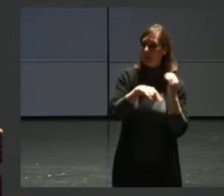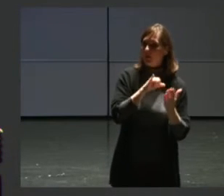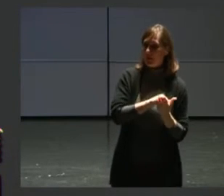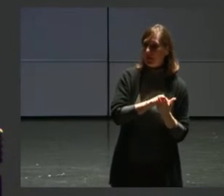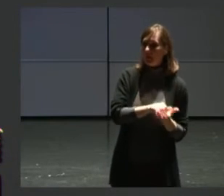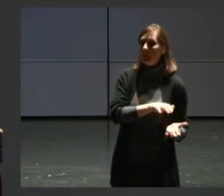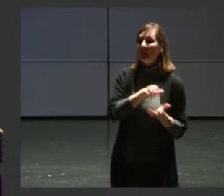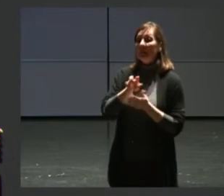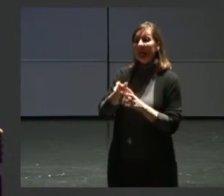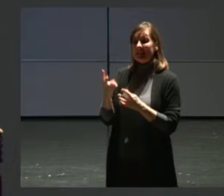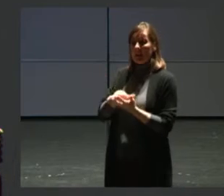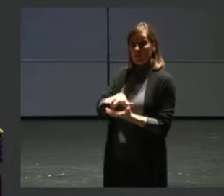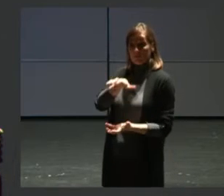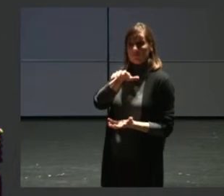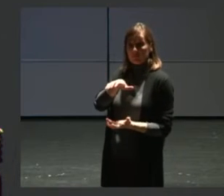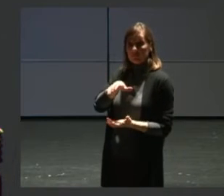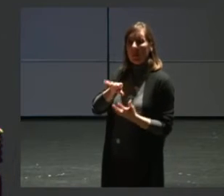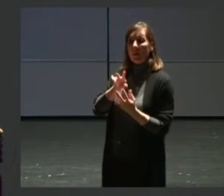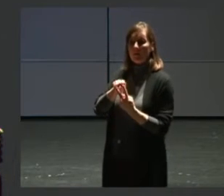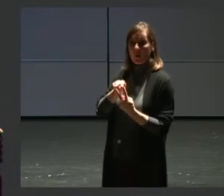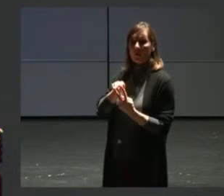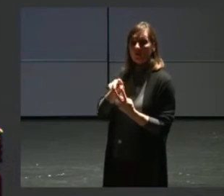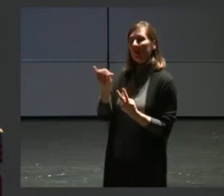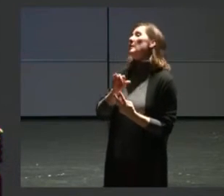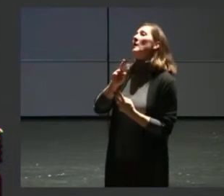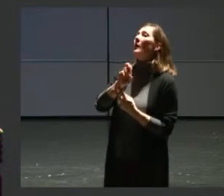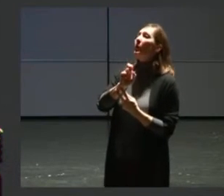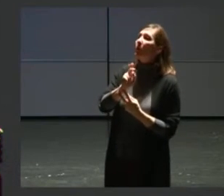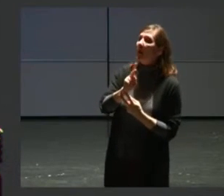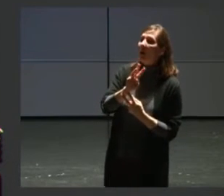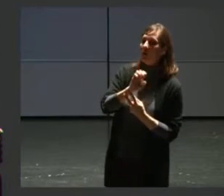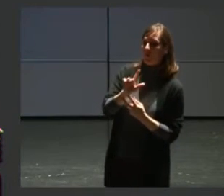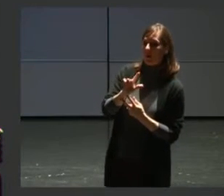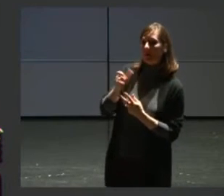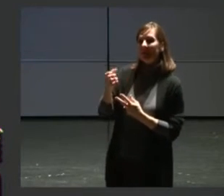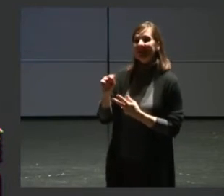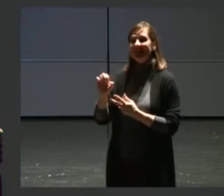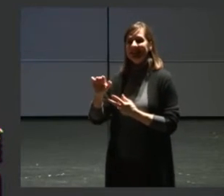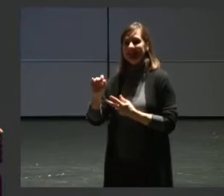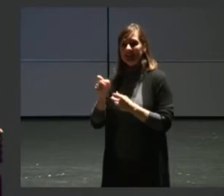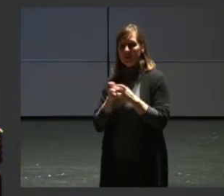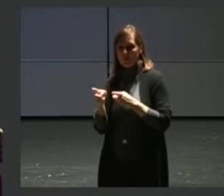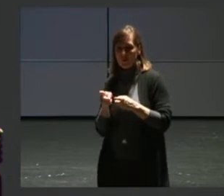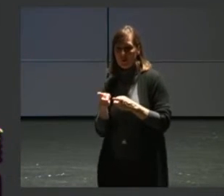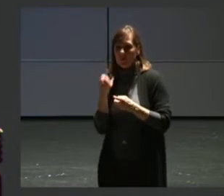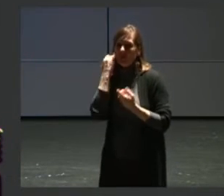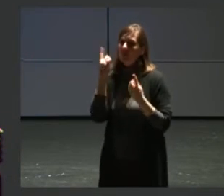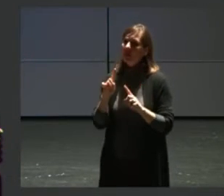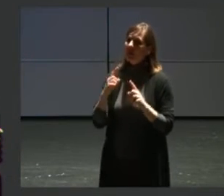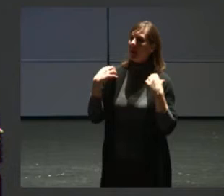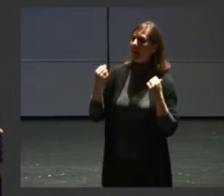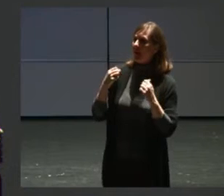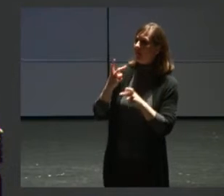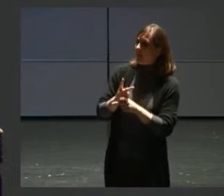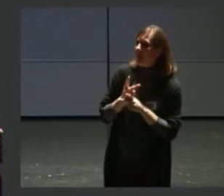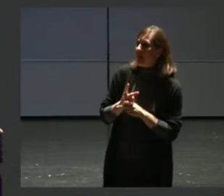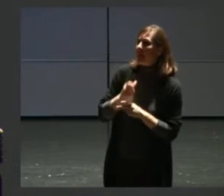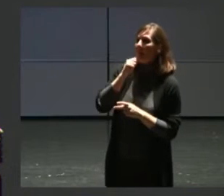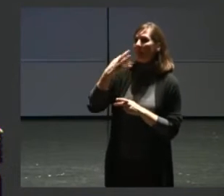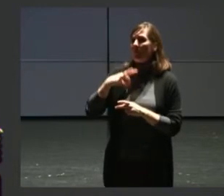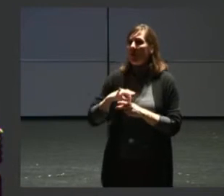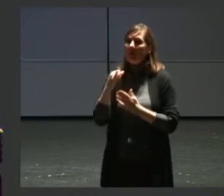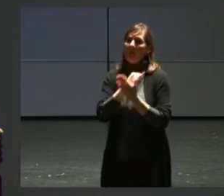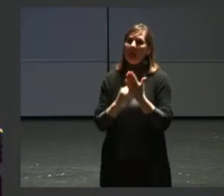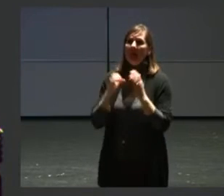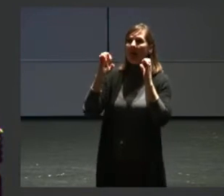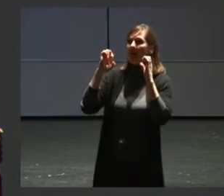partnerships, those with the Rockwells, the Johnson Controls. And frankly, when we talk about healthcare, nonprofit, the arts, education,